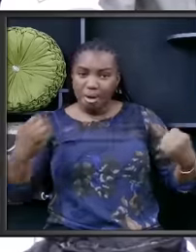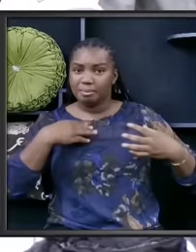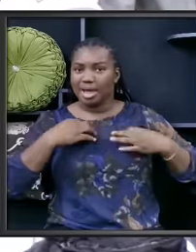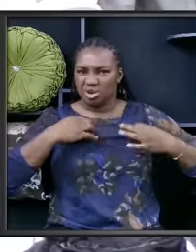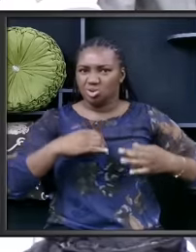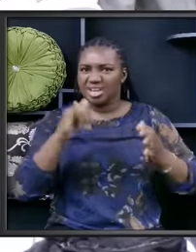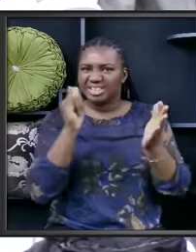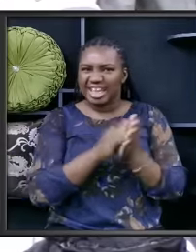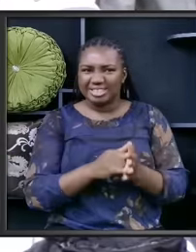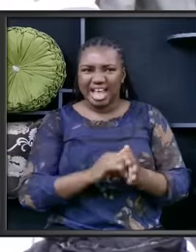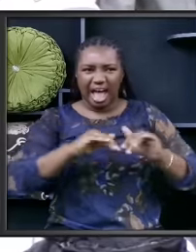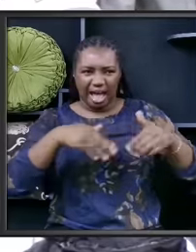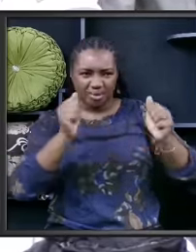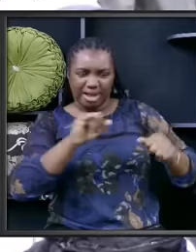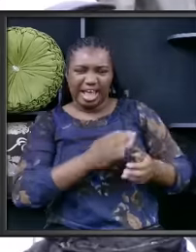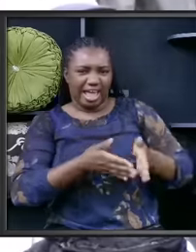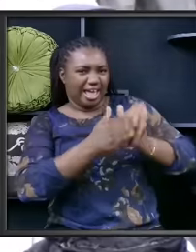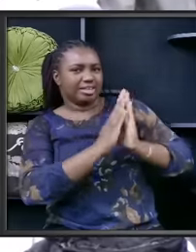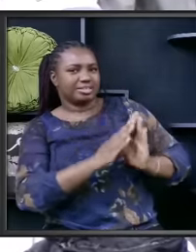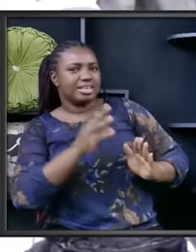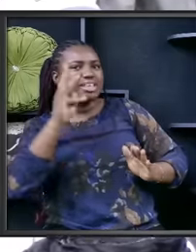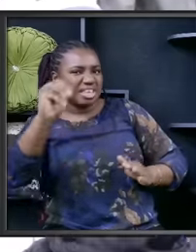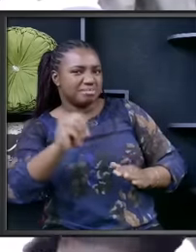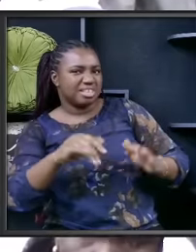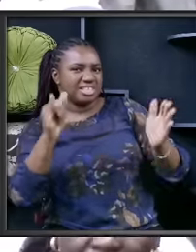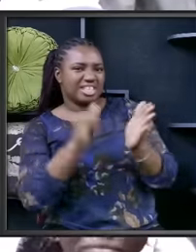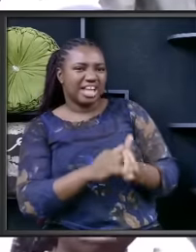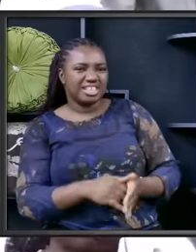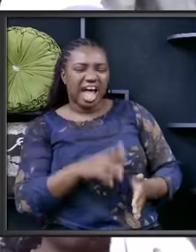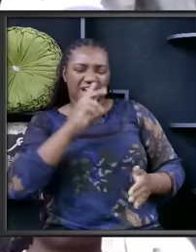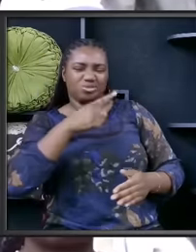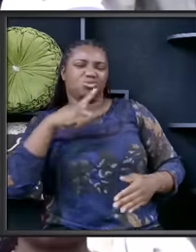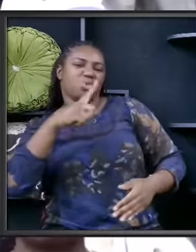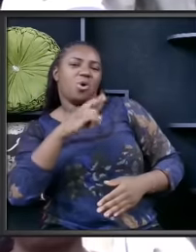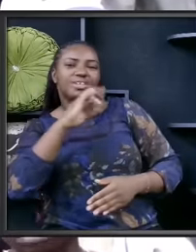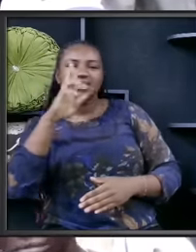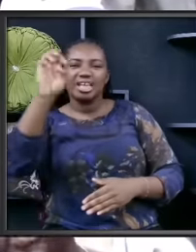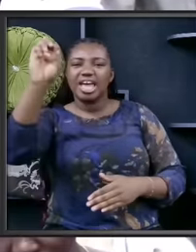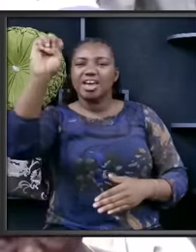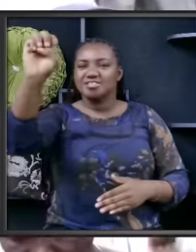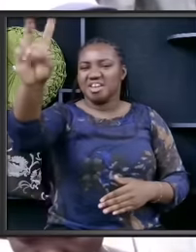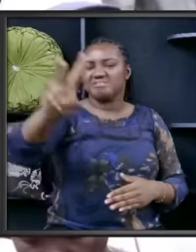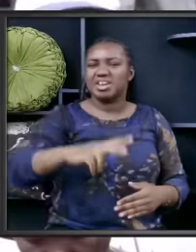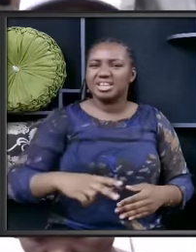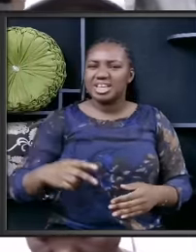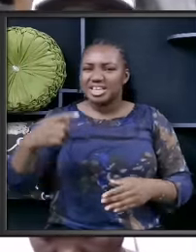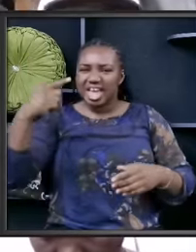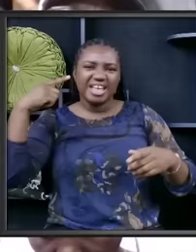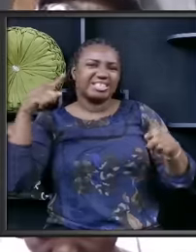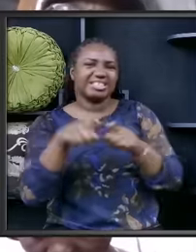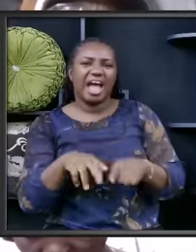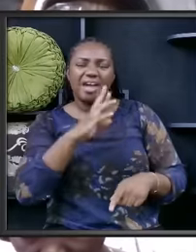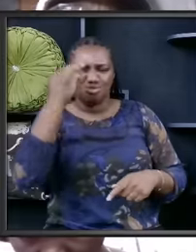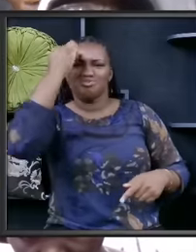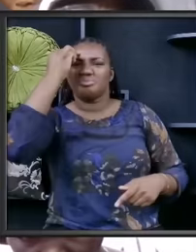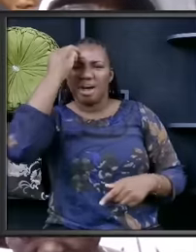Say, I sure. Say, nah, Reverend Sister. Meaning you they doubt. Why go they think like that? Are they mad? Even